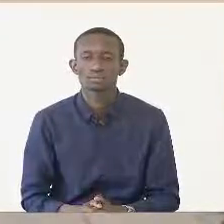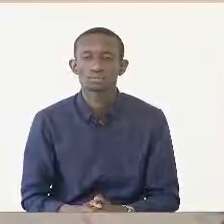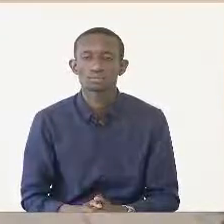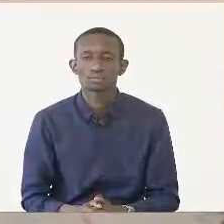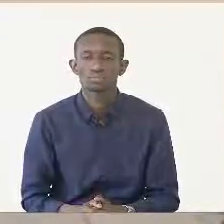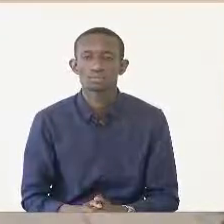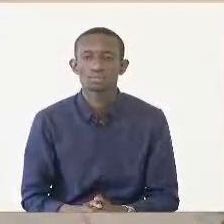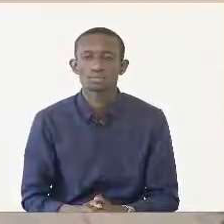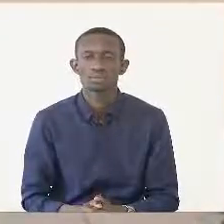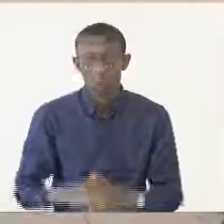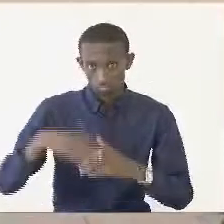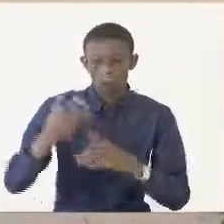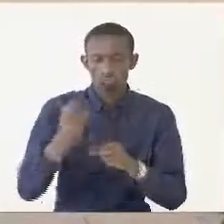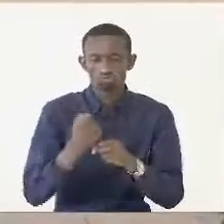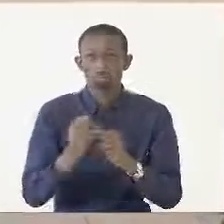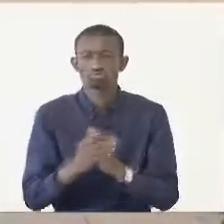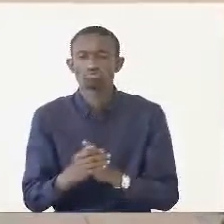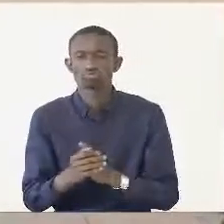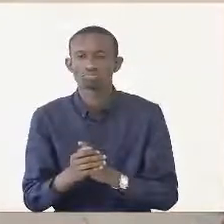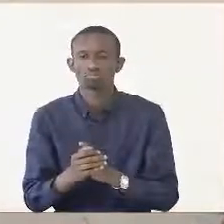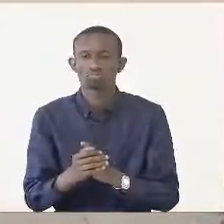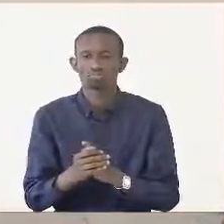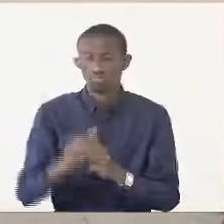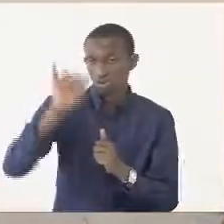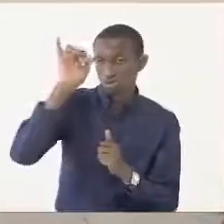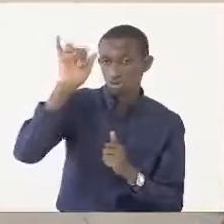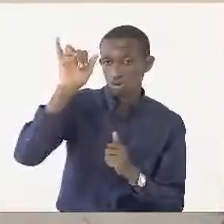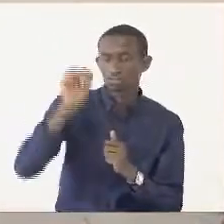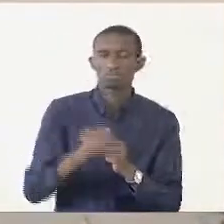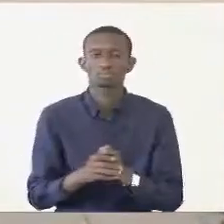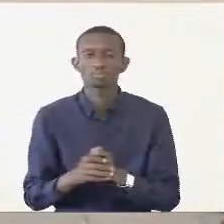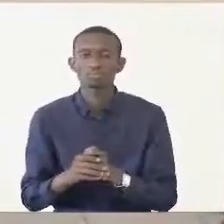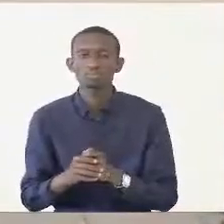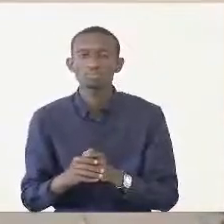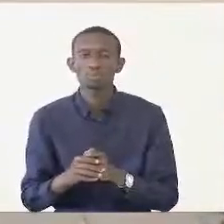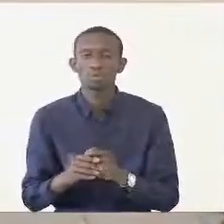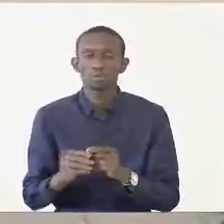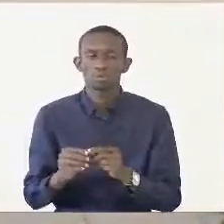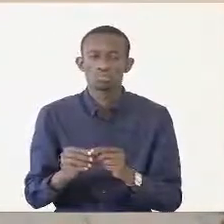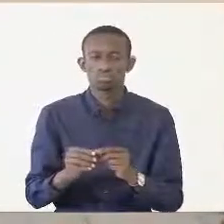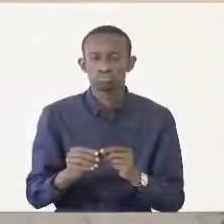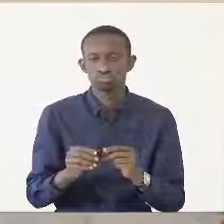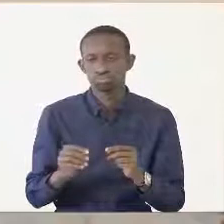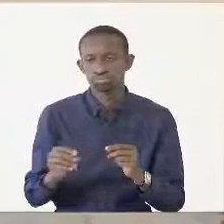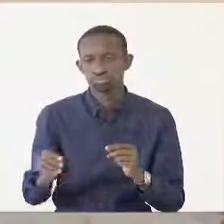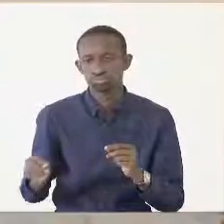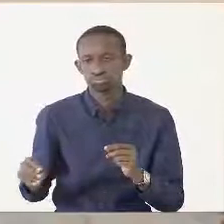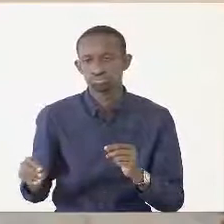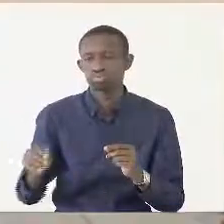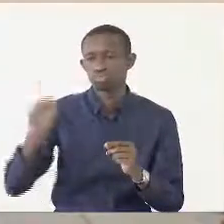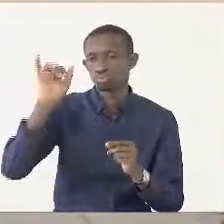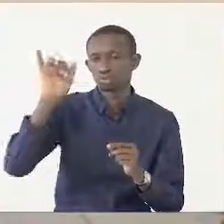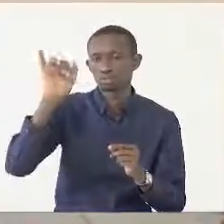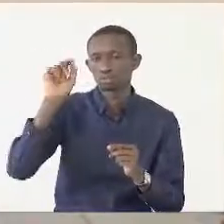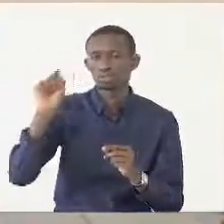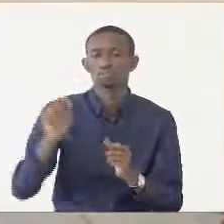y-axis. What do we have there? So what we are going to determine is going to be, so